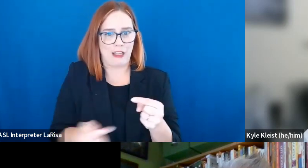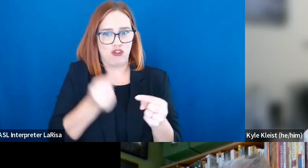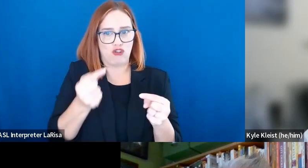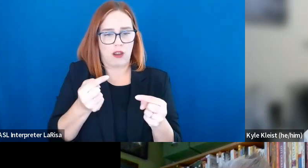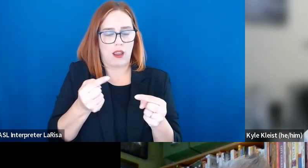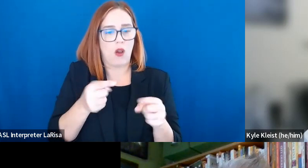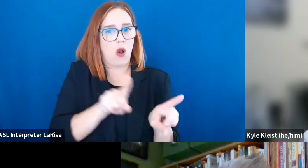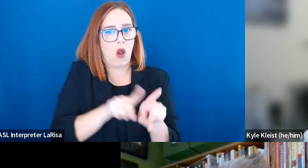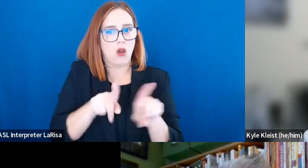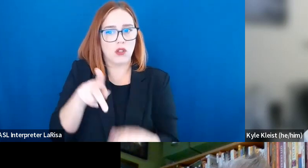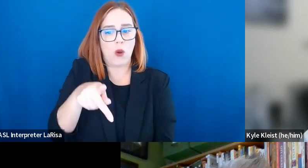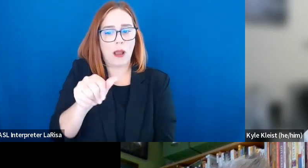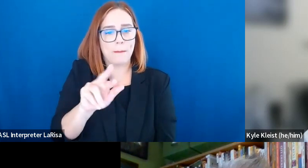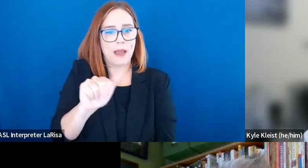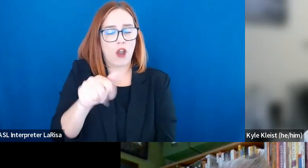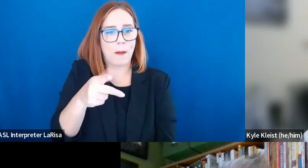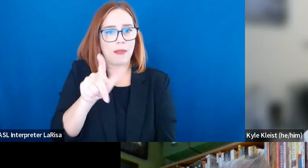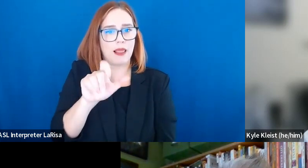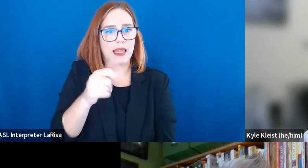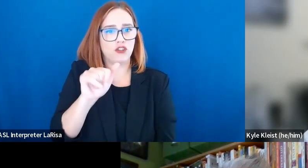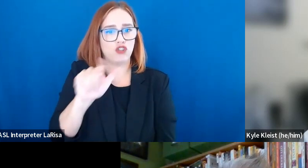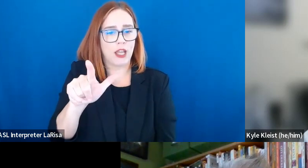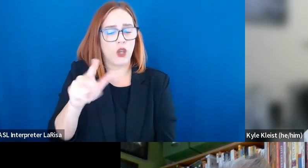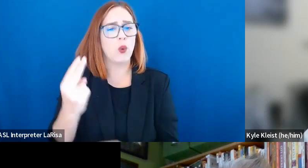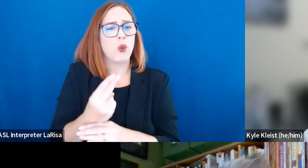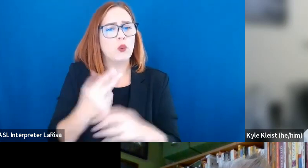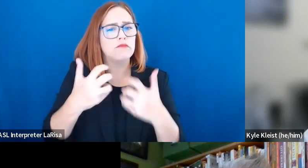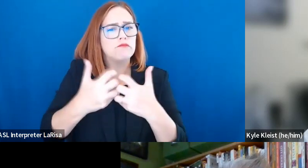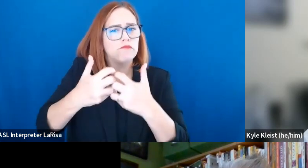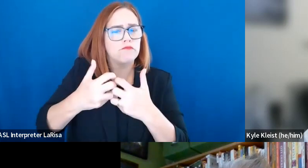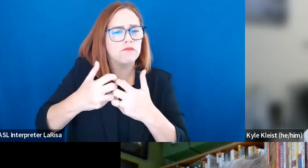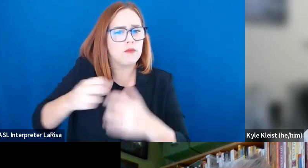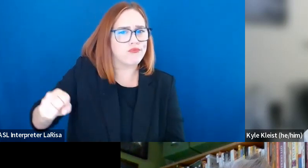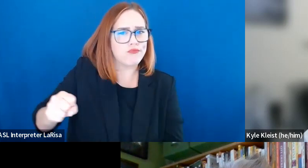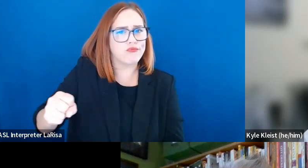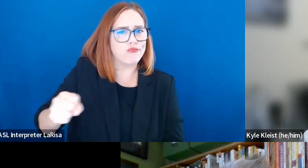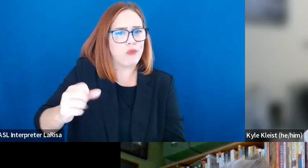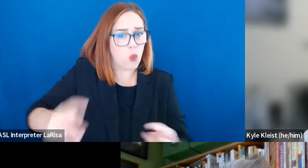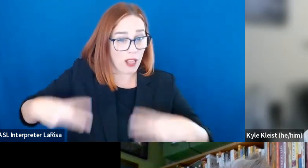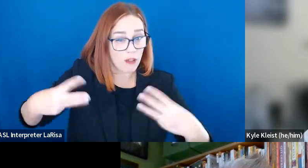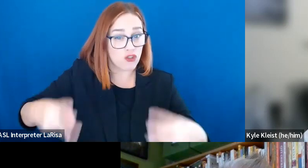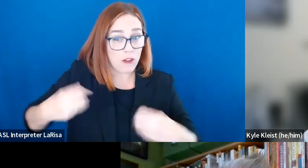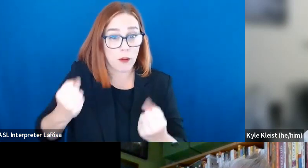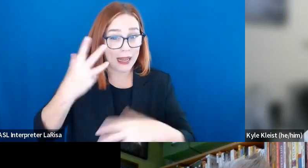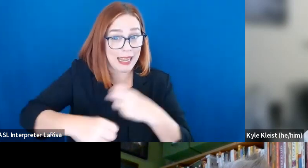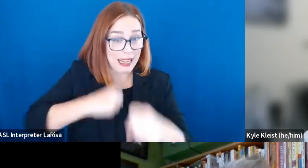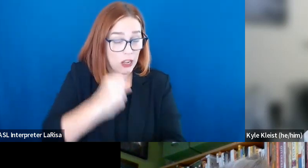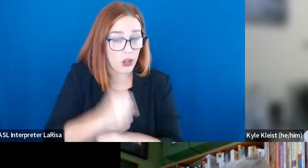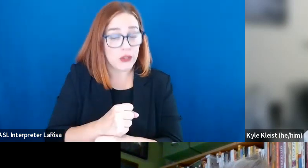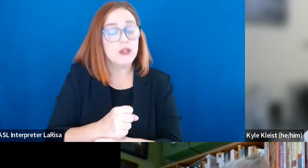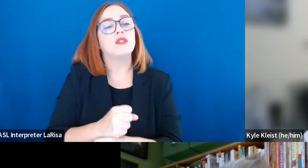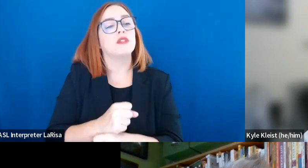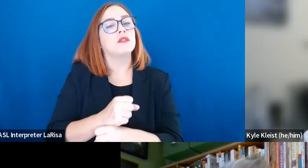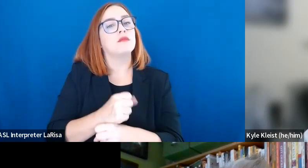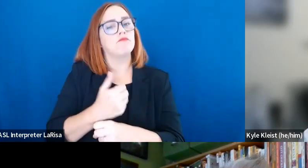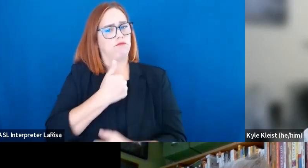for over 30 years. I had the opportunity early on to have a mentor, but I've had the opportunity to share my lived experience with a number of people